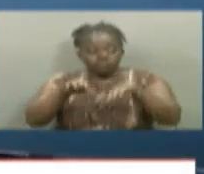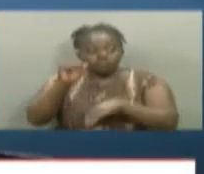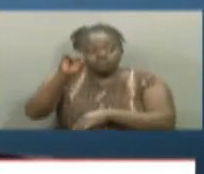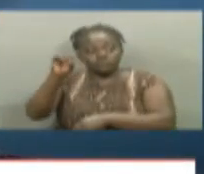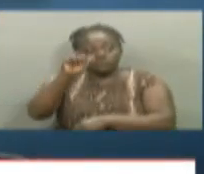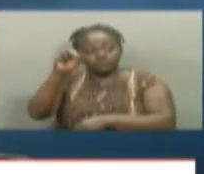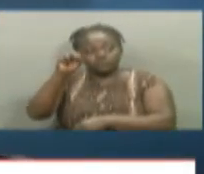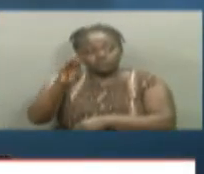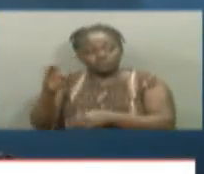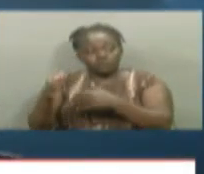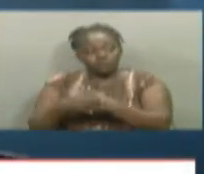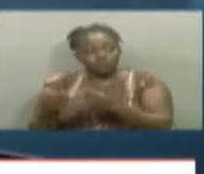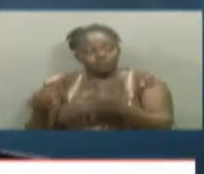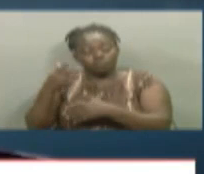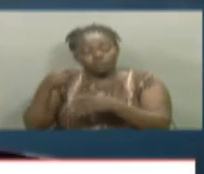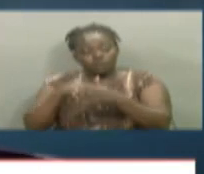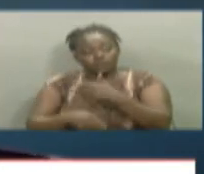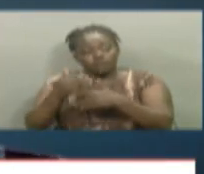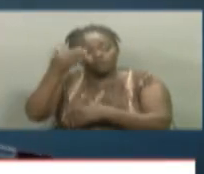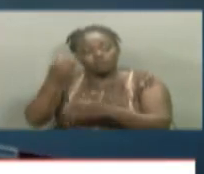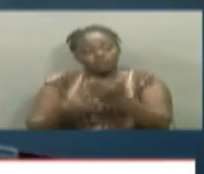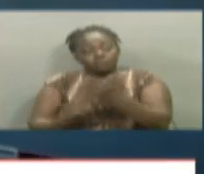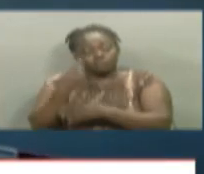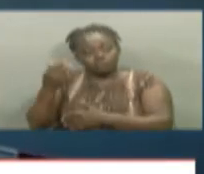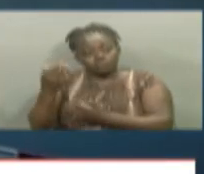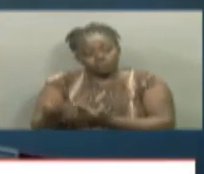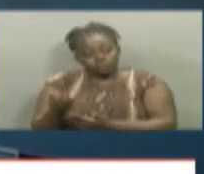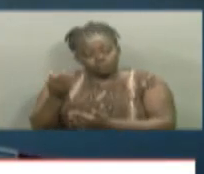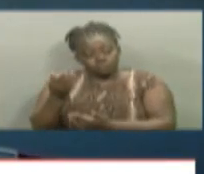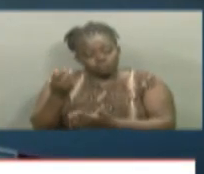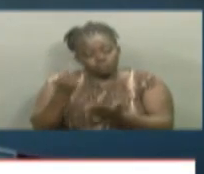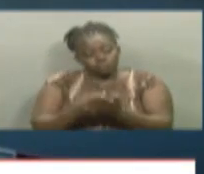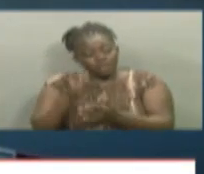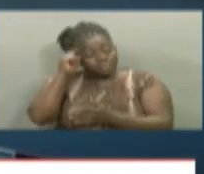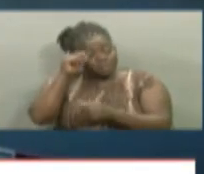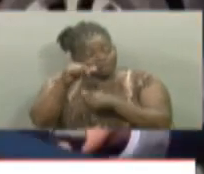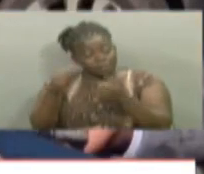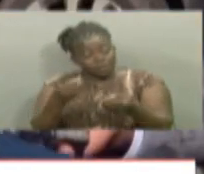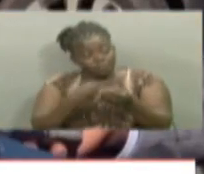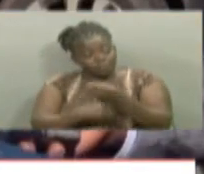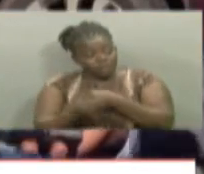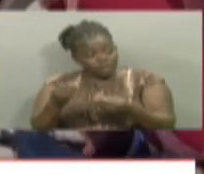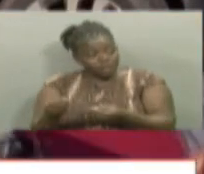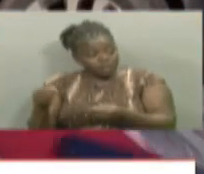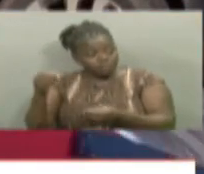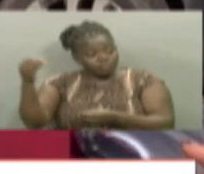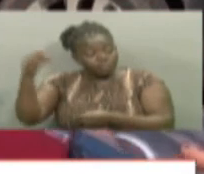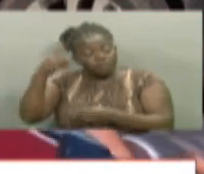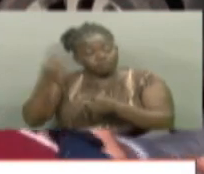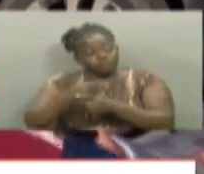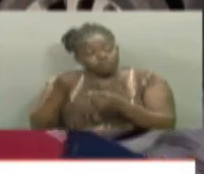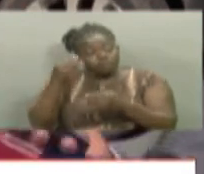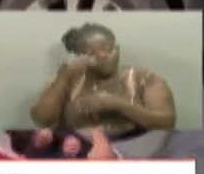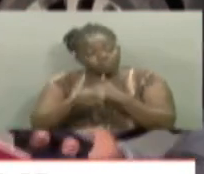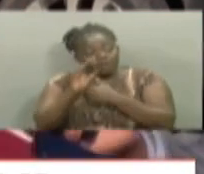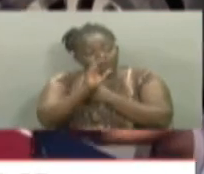bisenge ekyaviirako Uganda okulowooza ku ky'okugula amasannyalaze okuva ku muliraano Kenya. Ekikolwa ekyo eky'okuswitchinga